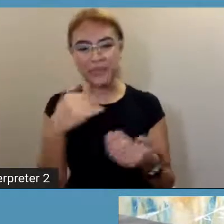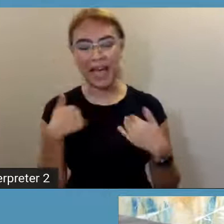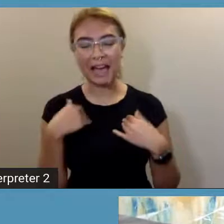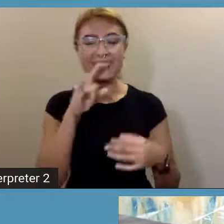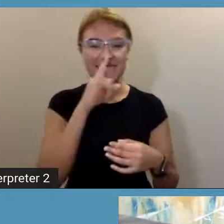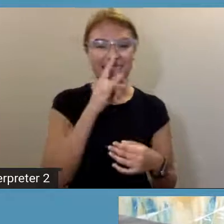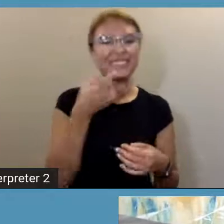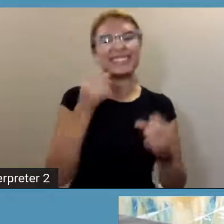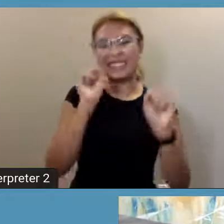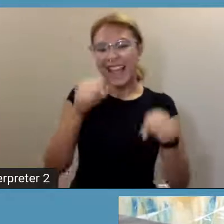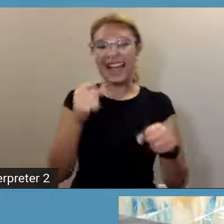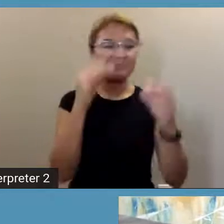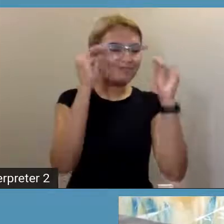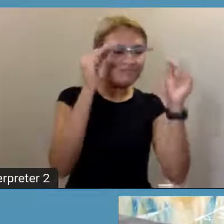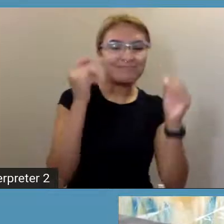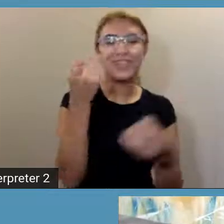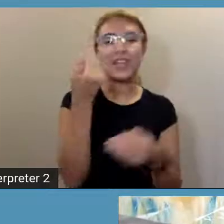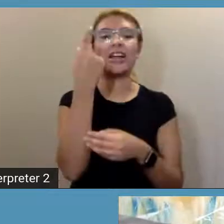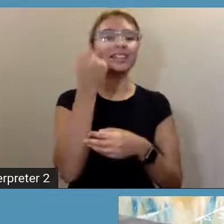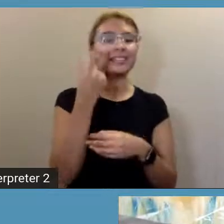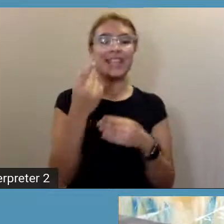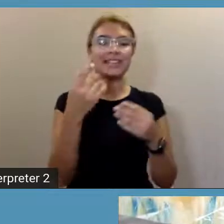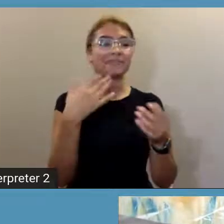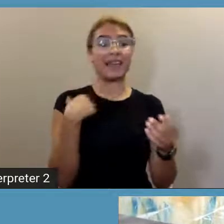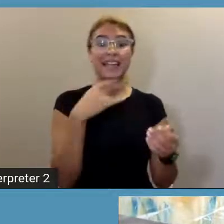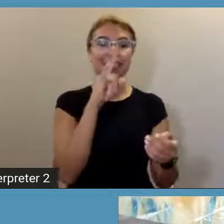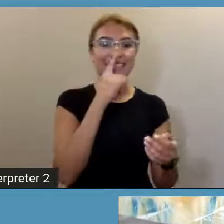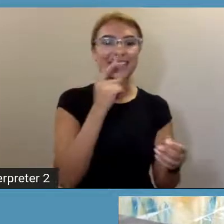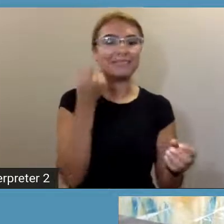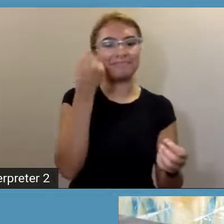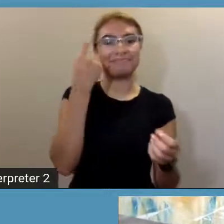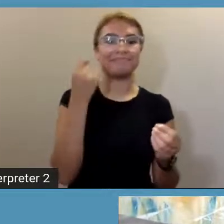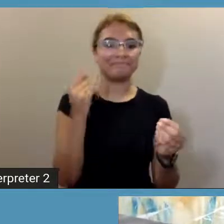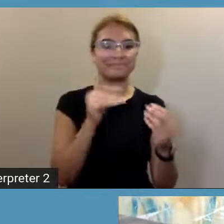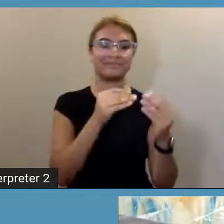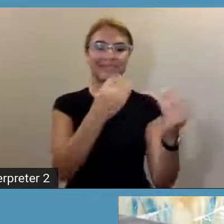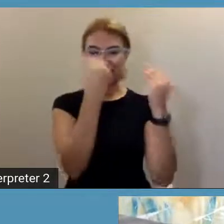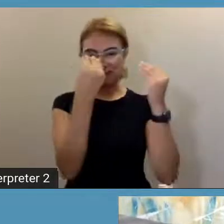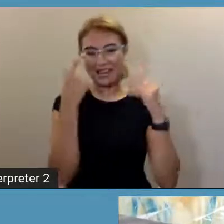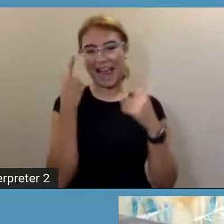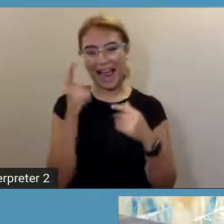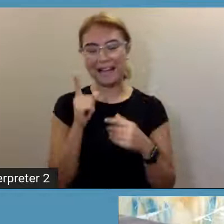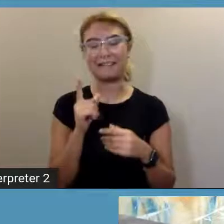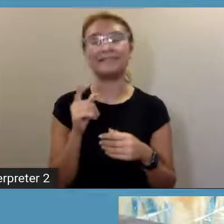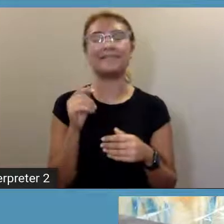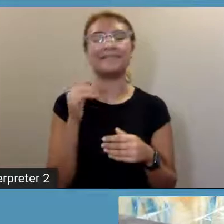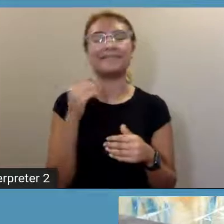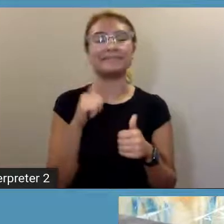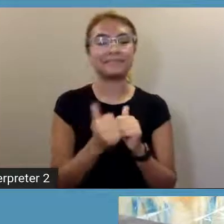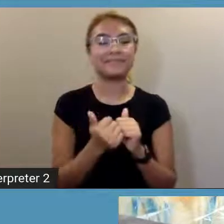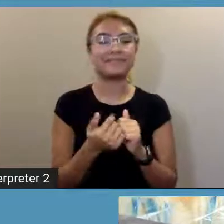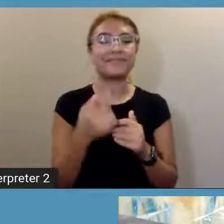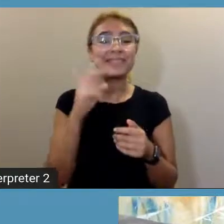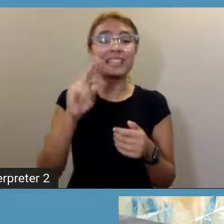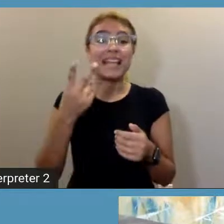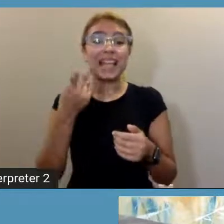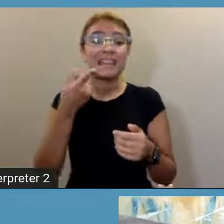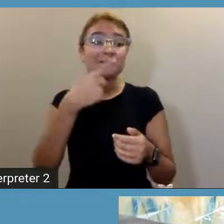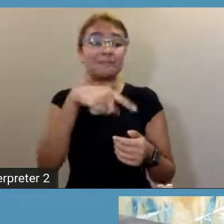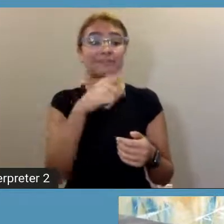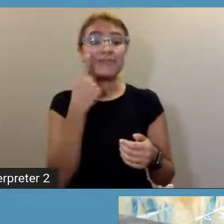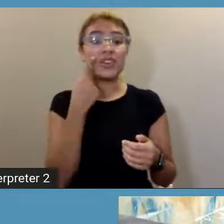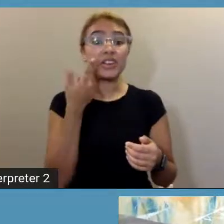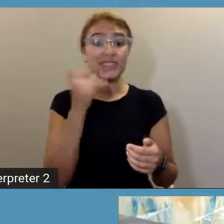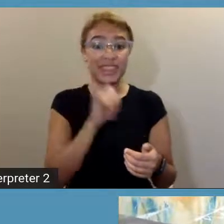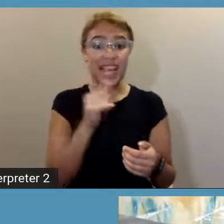marvelous things. Minecraft is incredibly flexible. Second Life gets a little bit trickier. For that one, you do need to go and